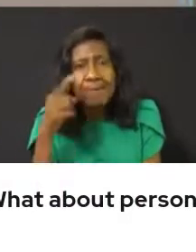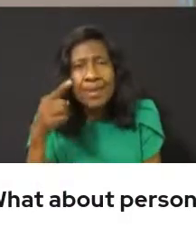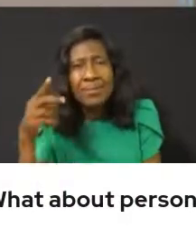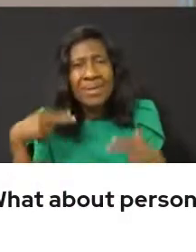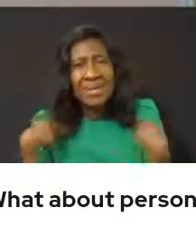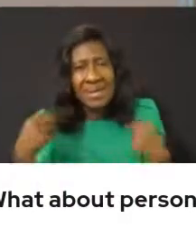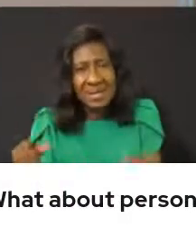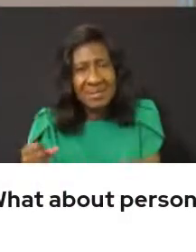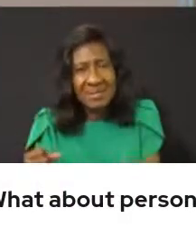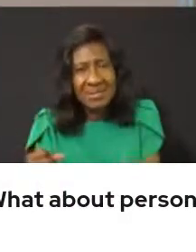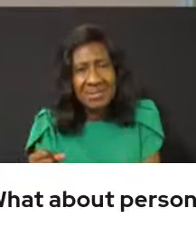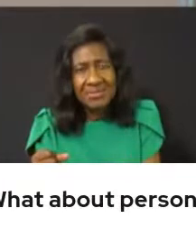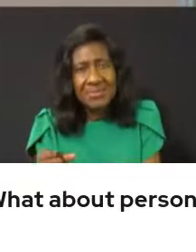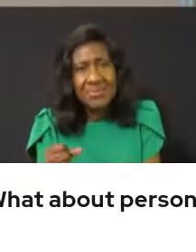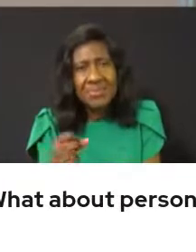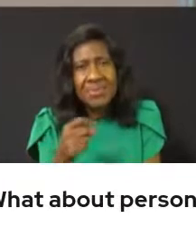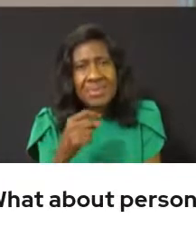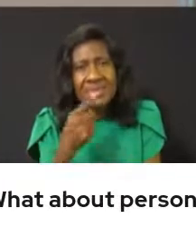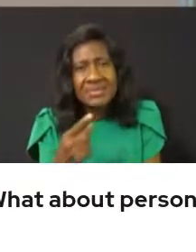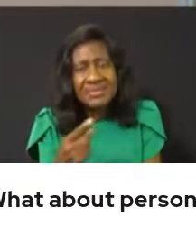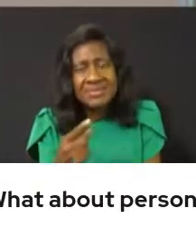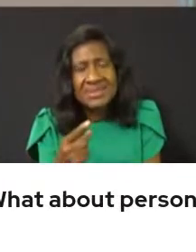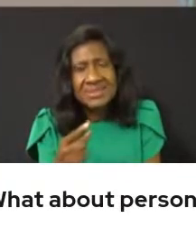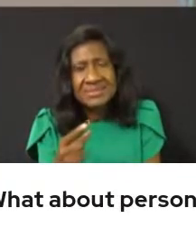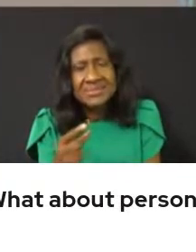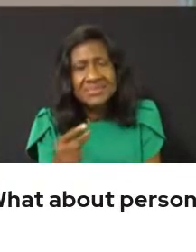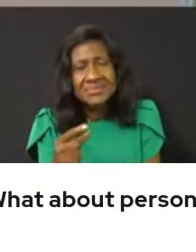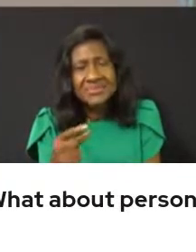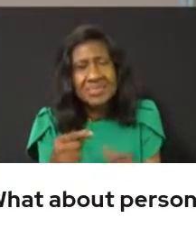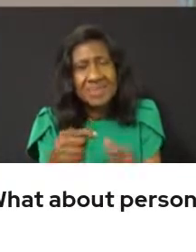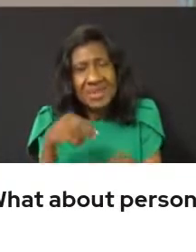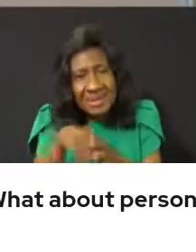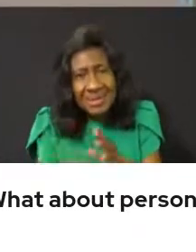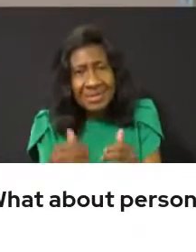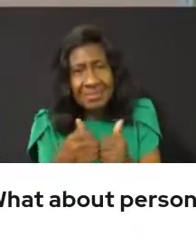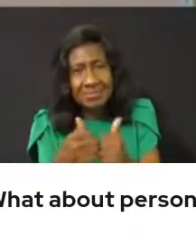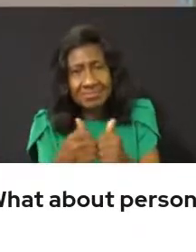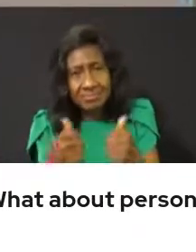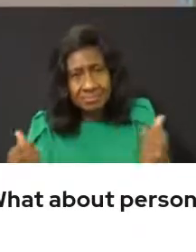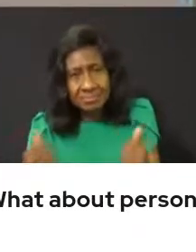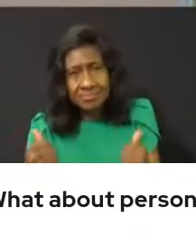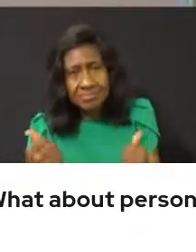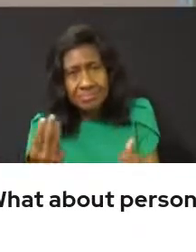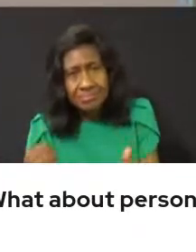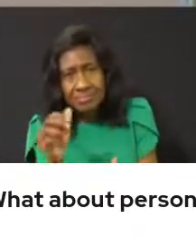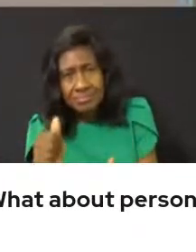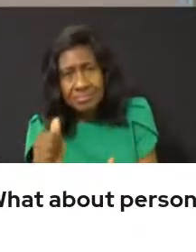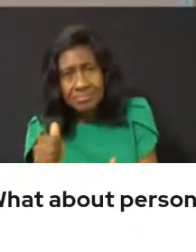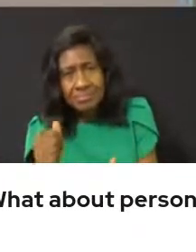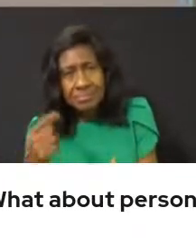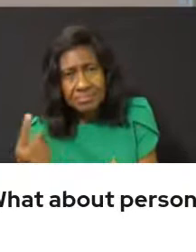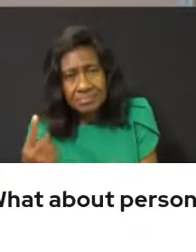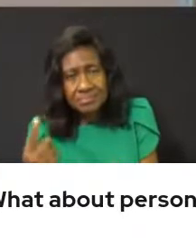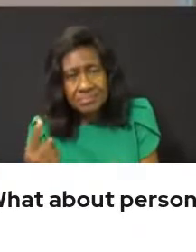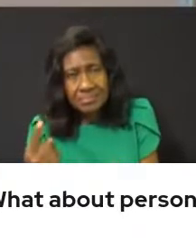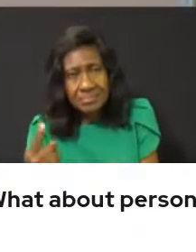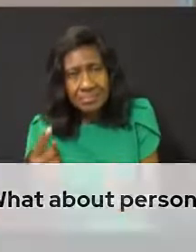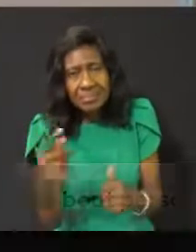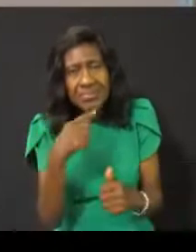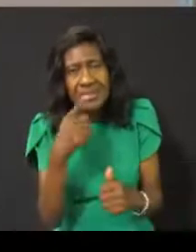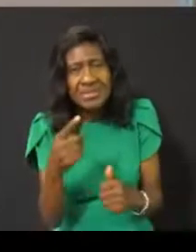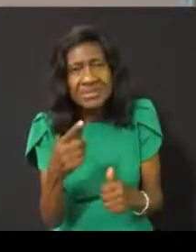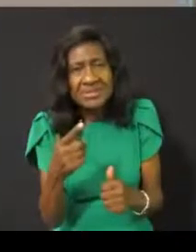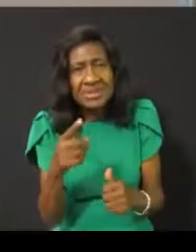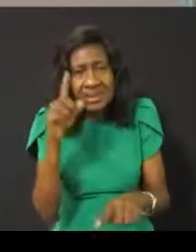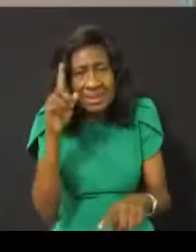a non-traveler related isolation or quarantine. They must prove to not be receiving a salary from